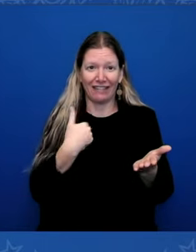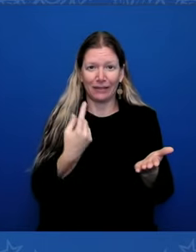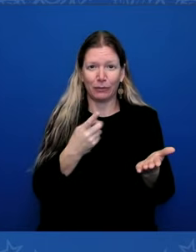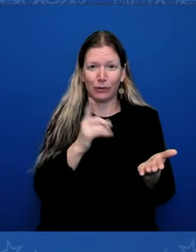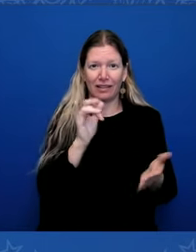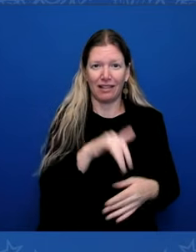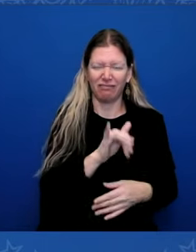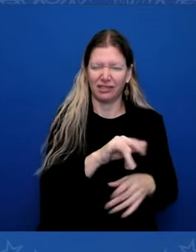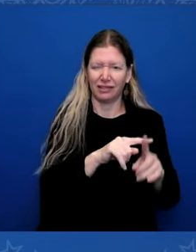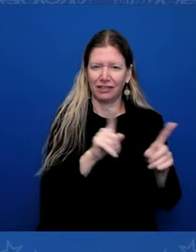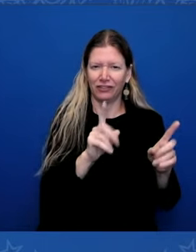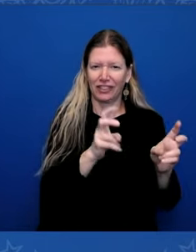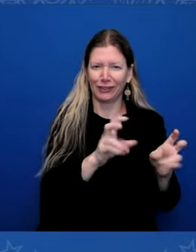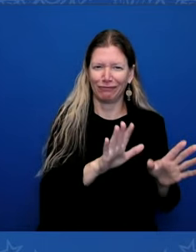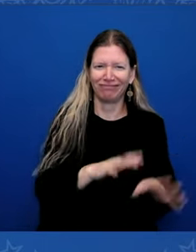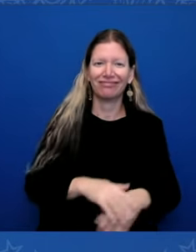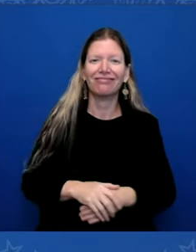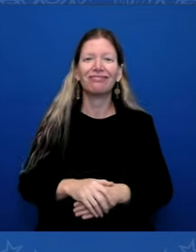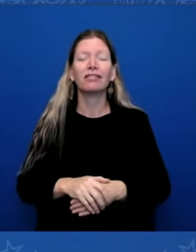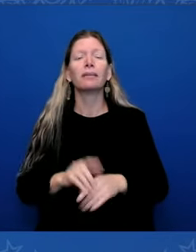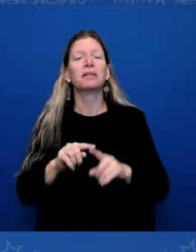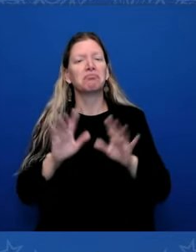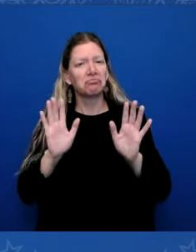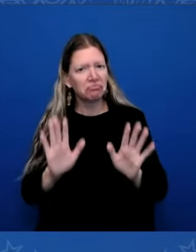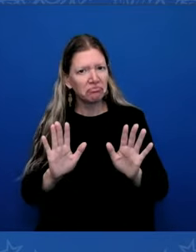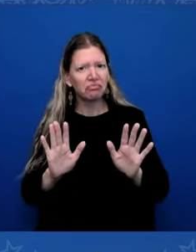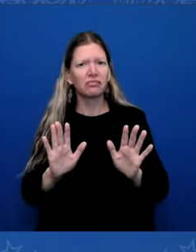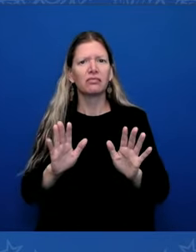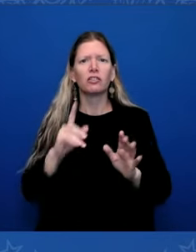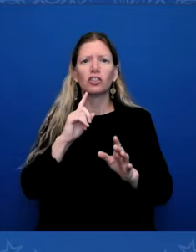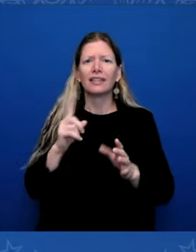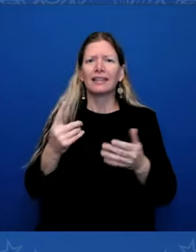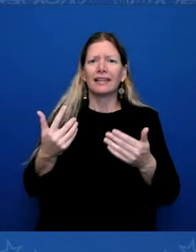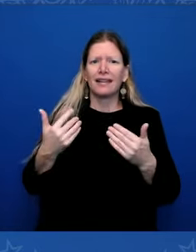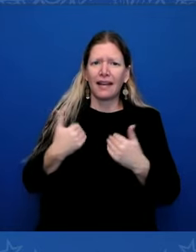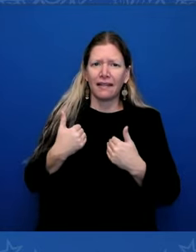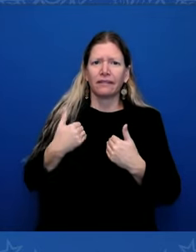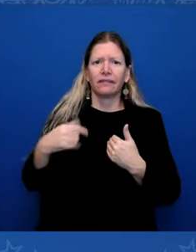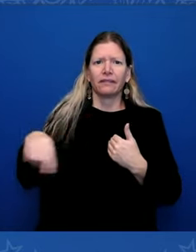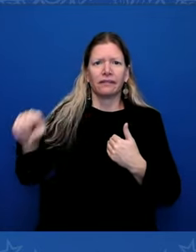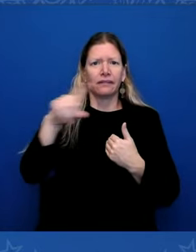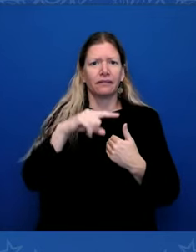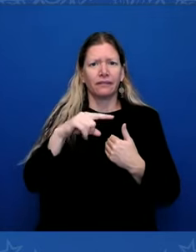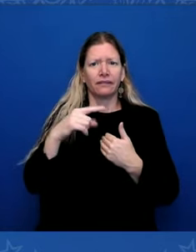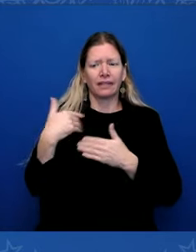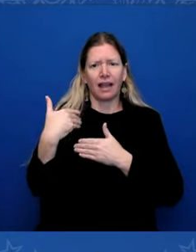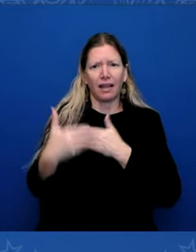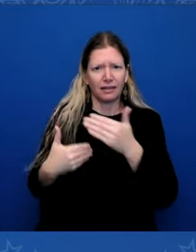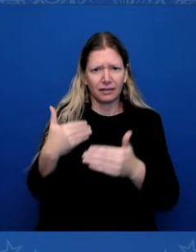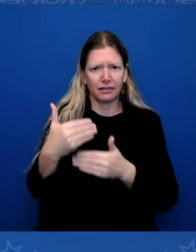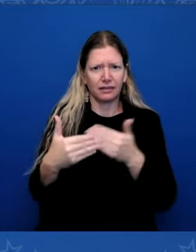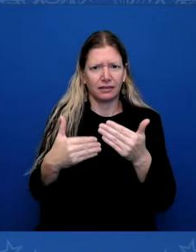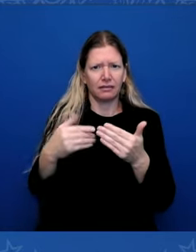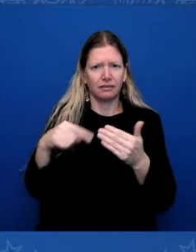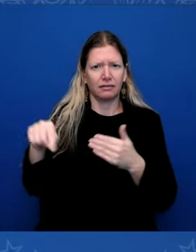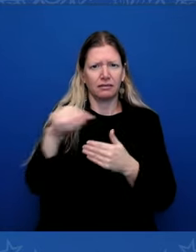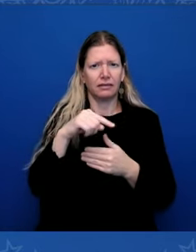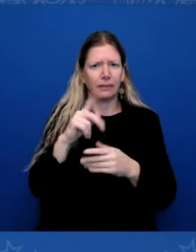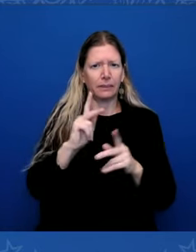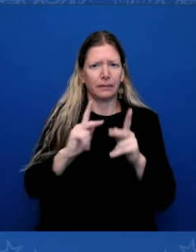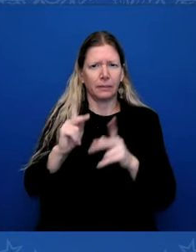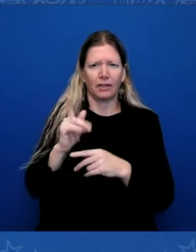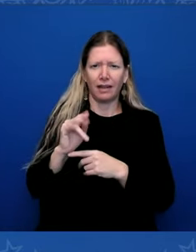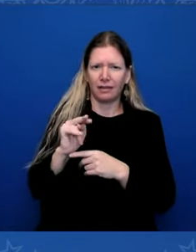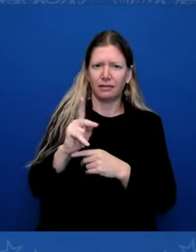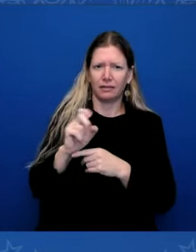foreign policy experts, have been engaged for a long time. Did you ever think you'd be sitting at a G20 conference where